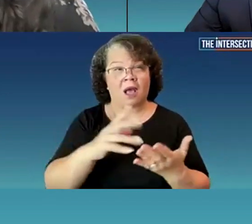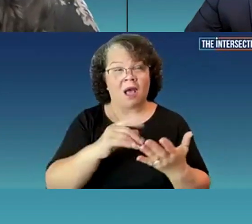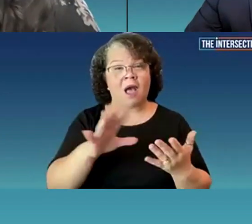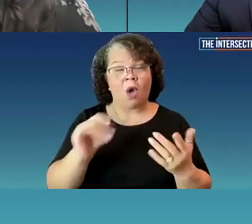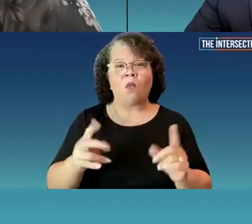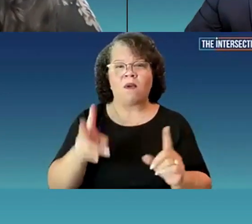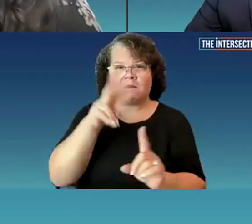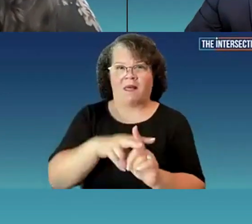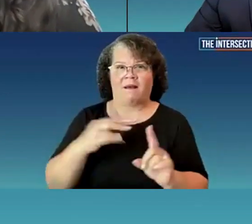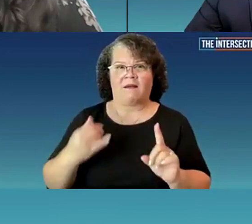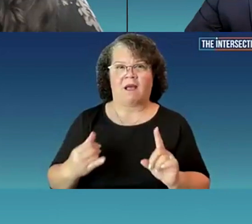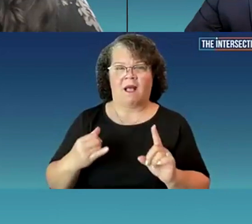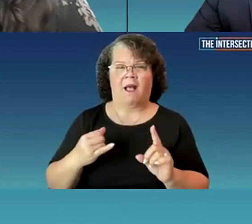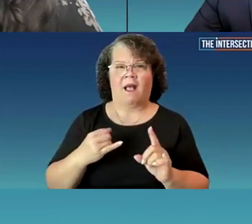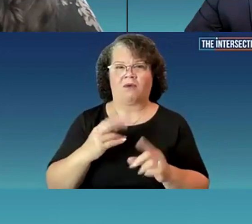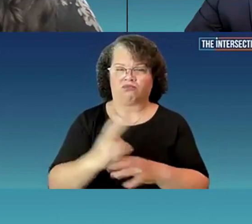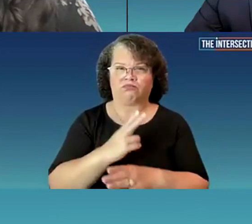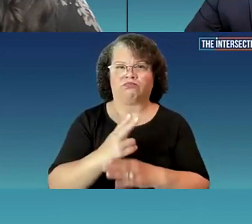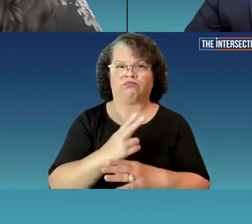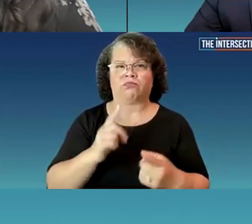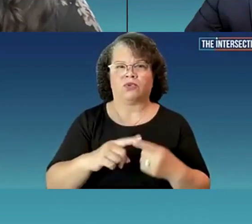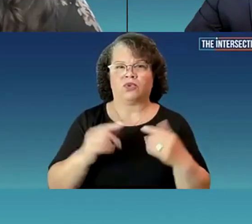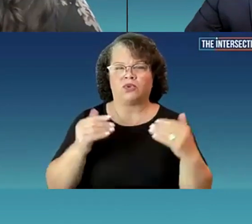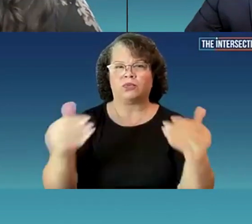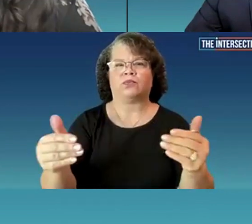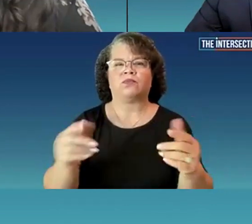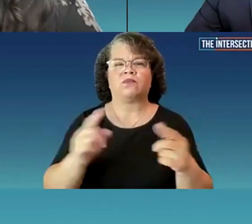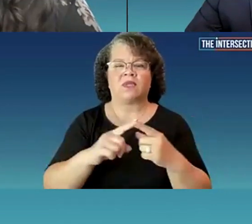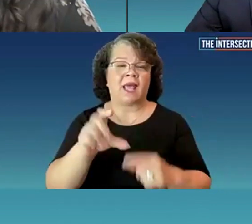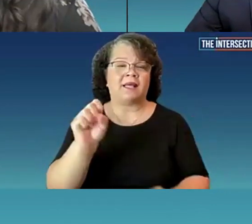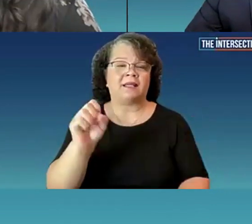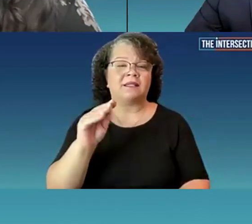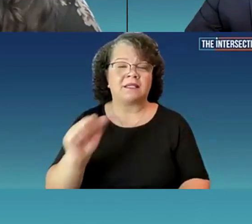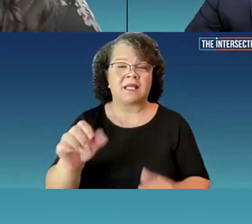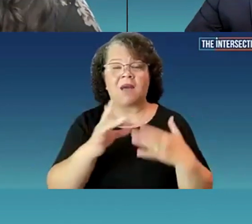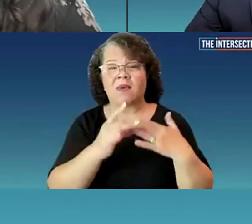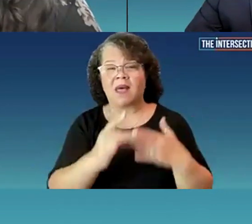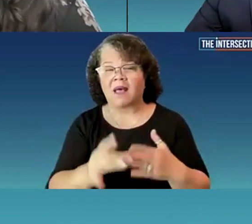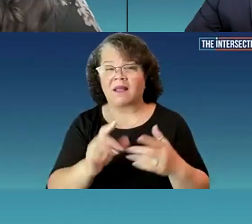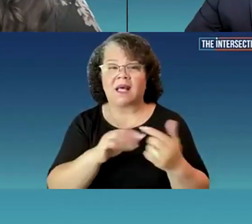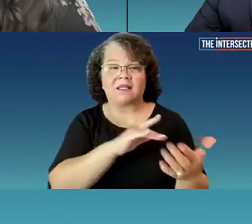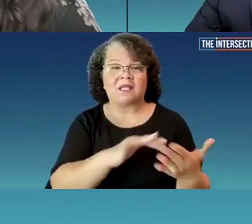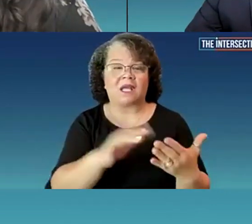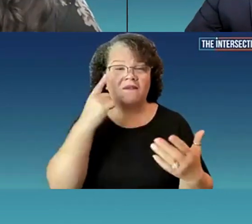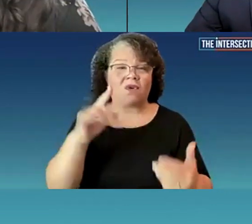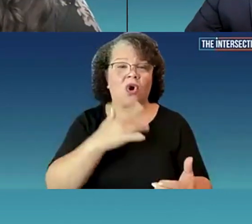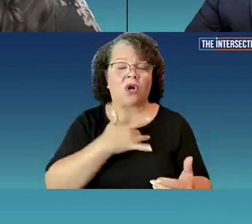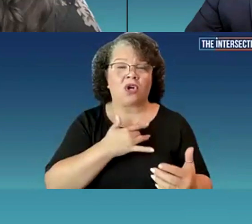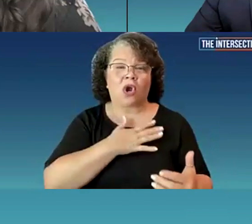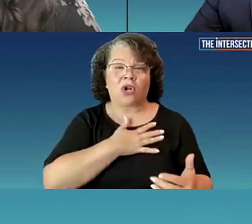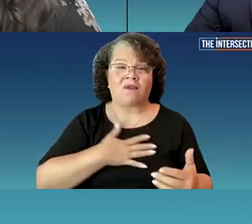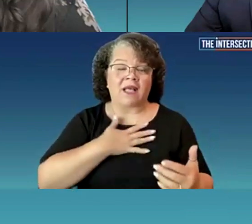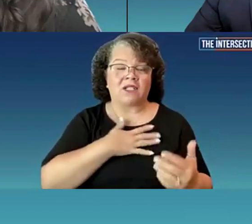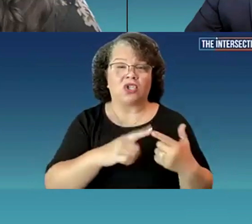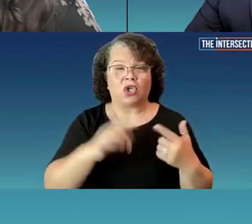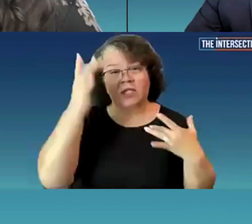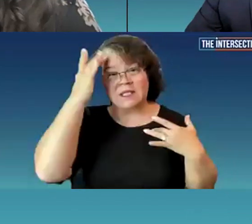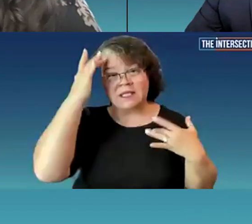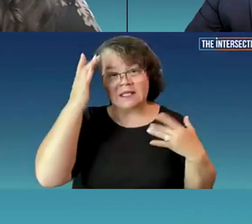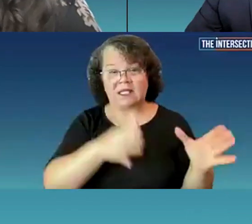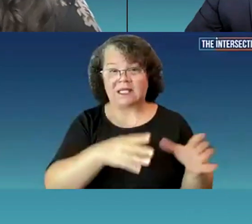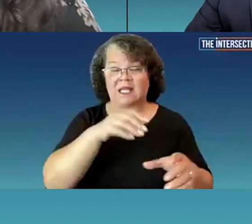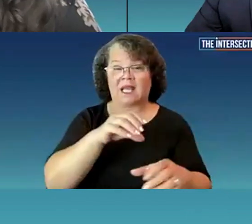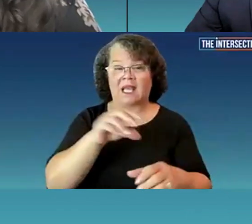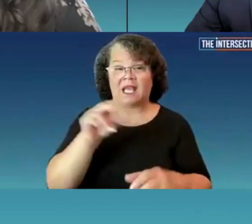two institutions, but now we're doing that. Sam has led studies in cardiovascular disease, and we're currently in a study that is statewide in North